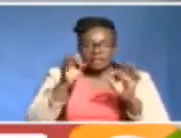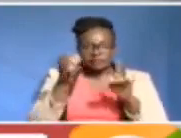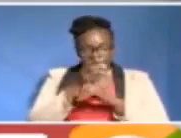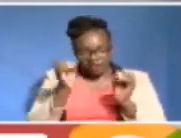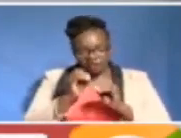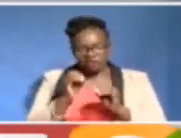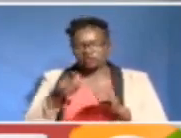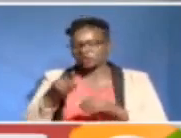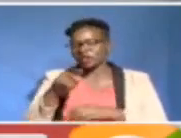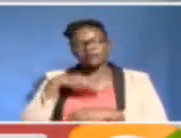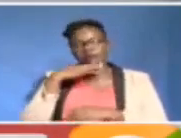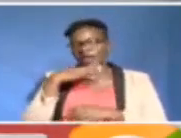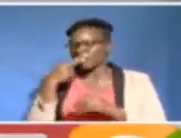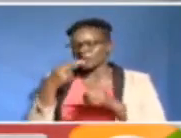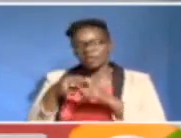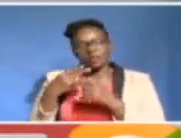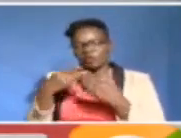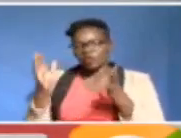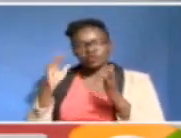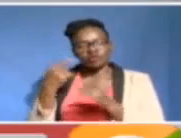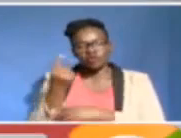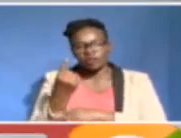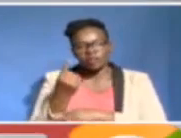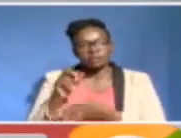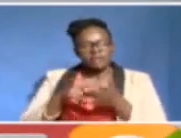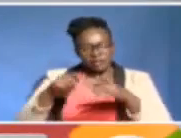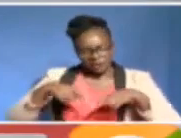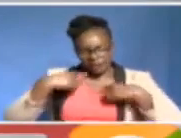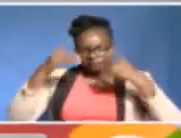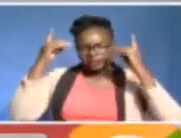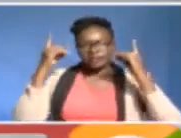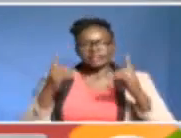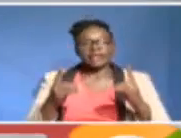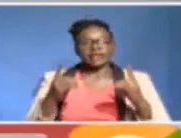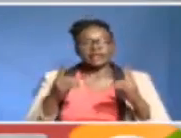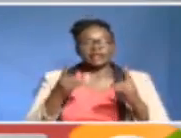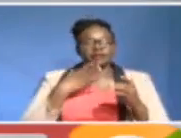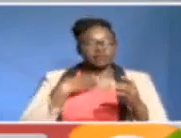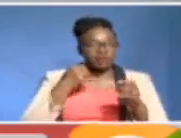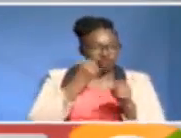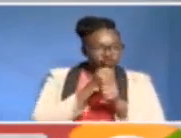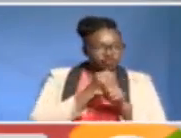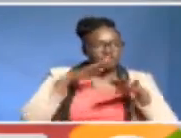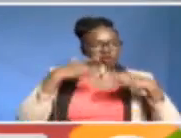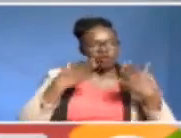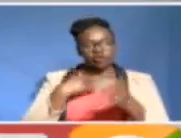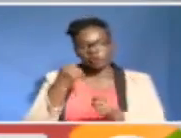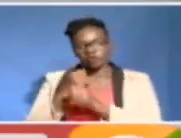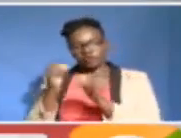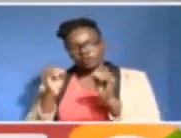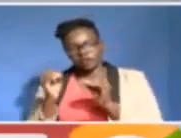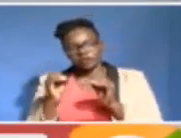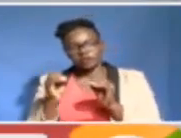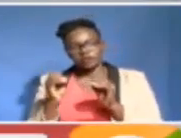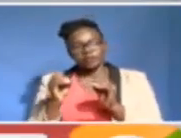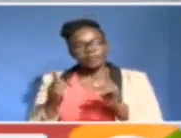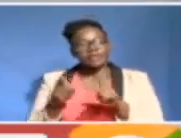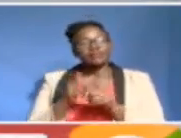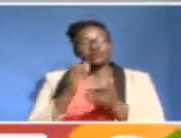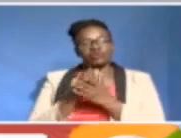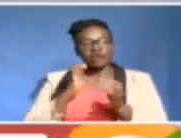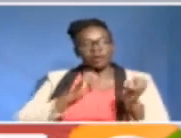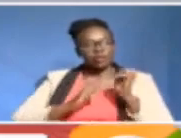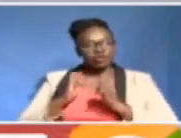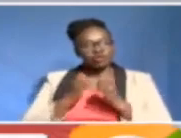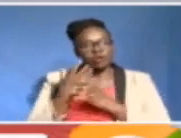die and your name will just go. So for me, I had to decide if I want to do it, if I don't want to do it. And of course, it drains you emotionally, because like, okay,